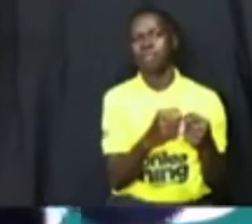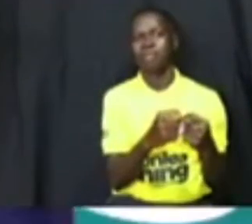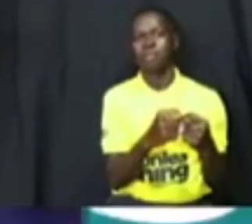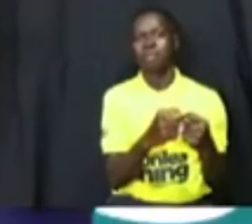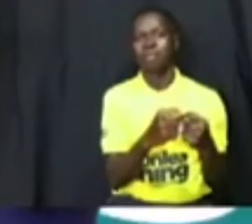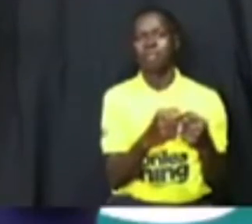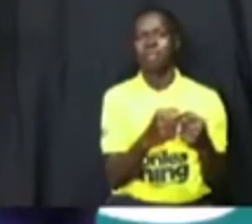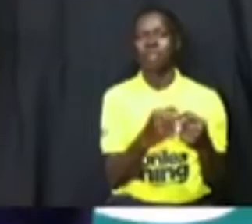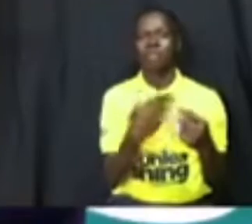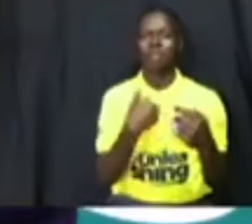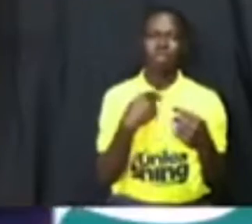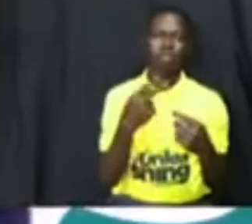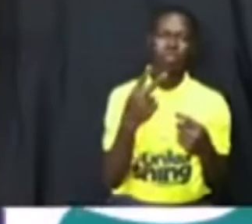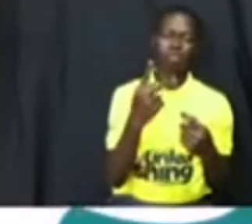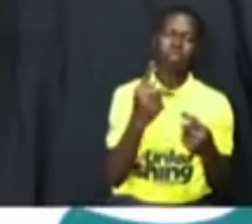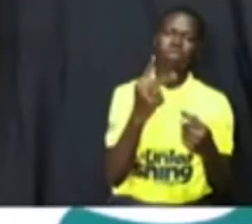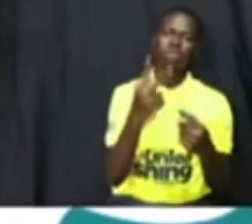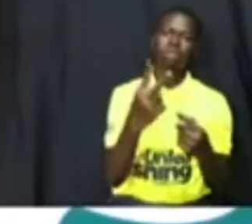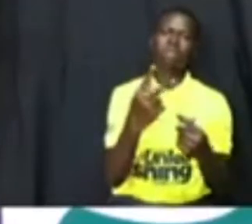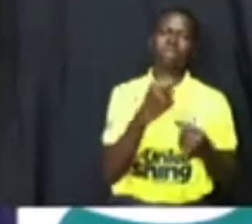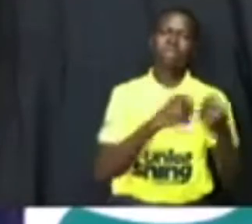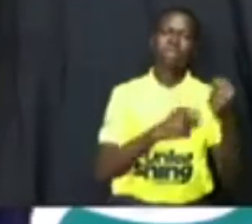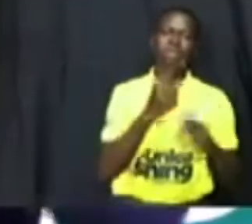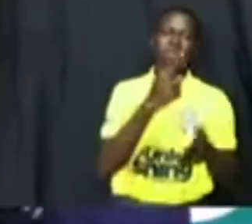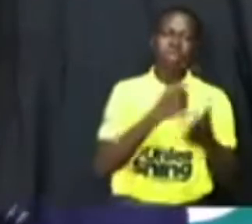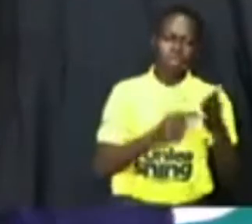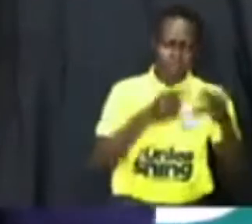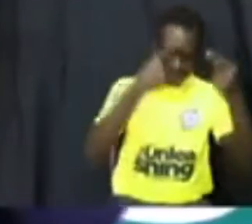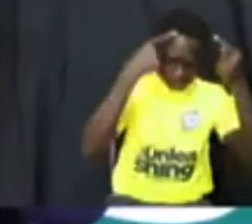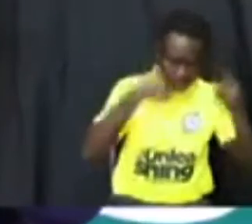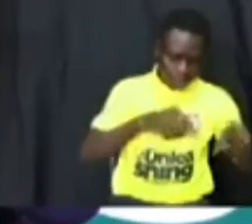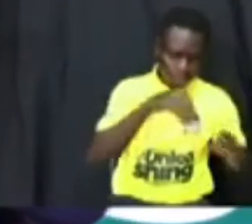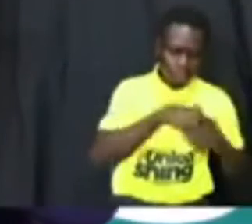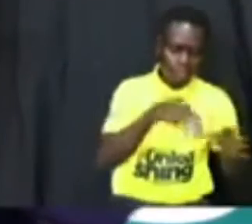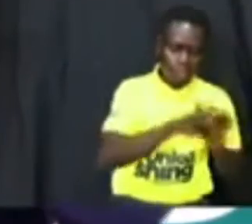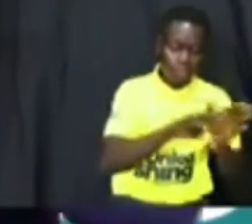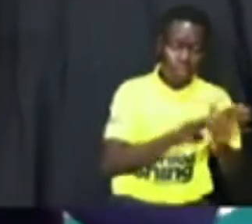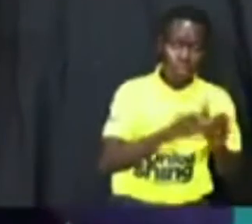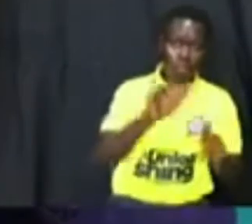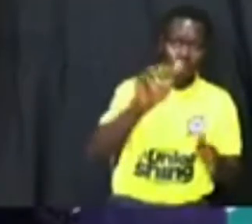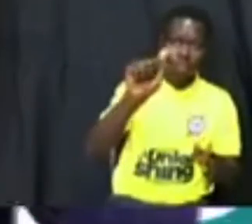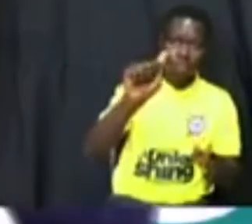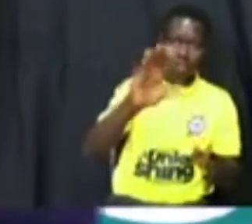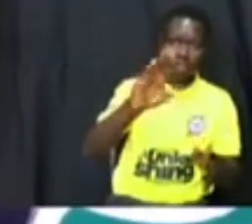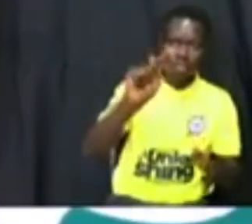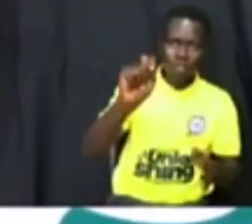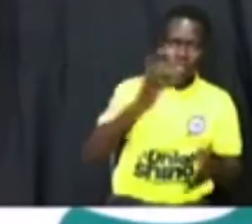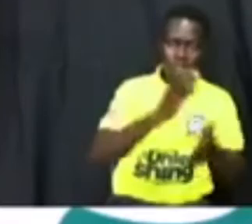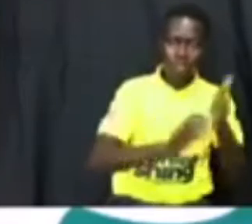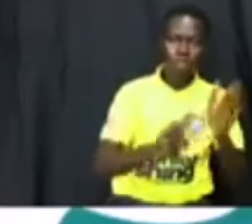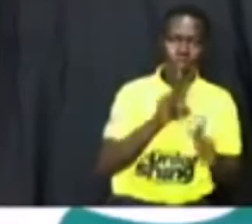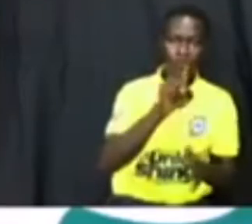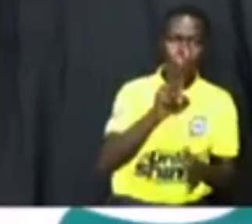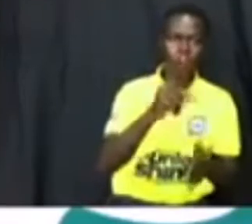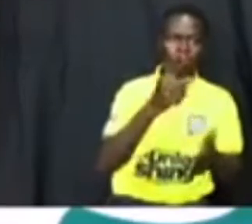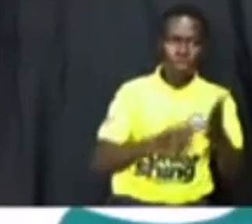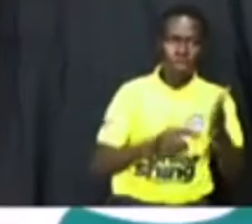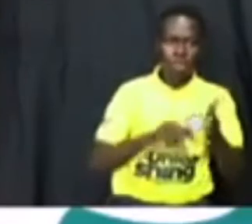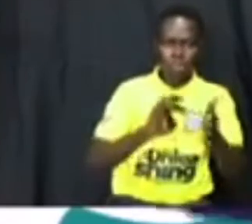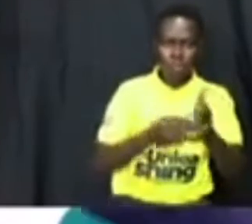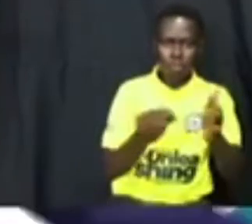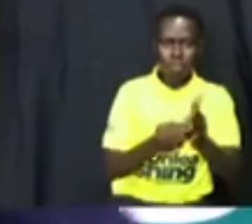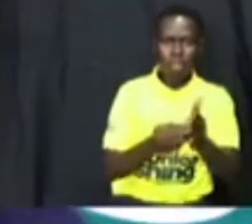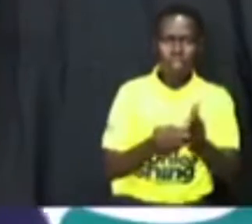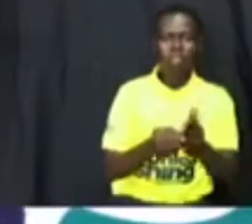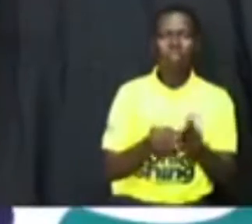Two forms. What happened in Acts chapter 2 is what we refer to as xenolalia.